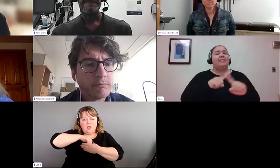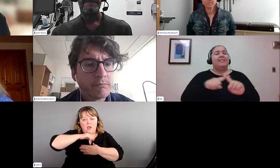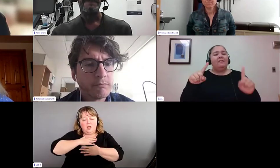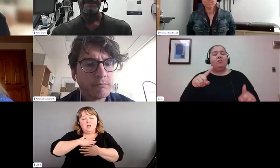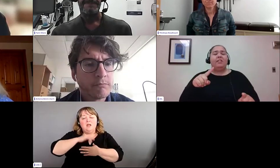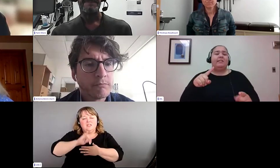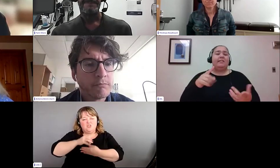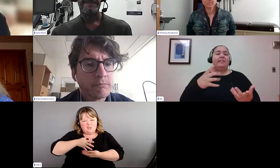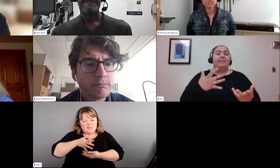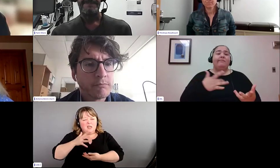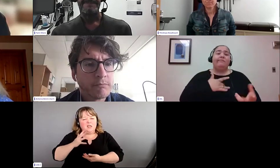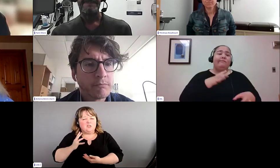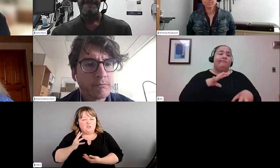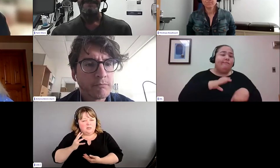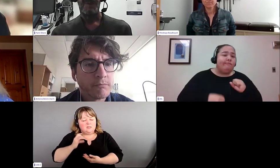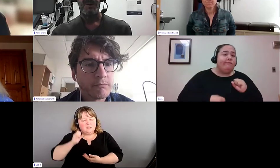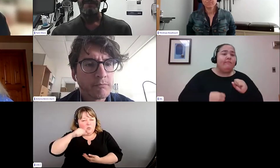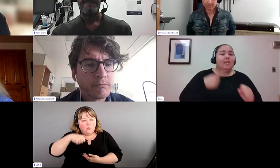traumas are